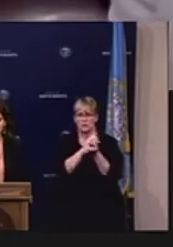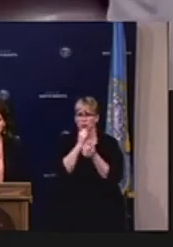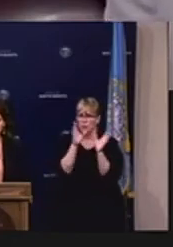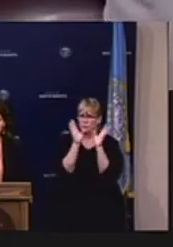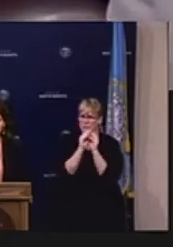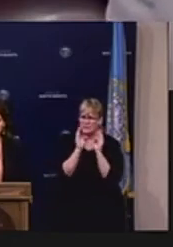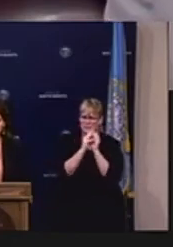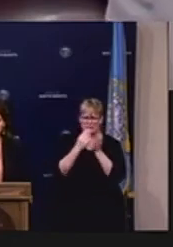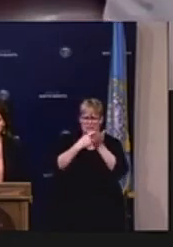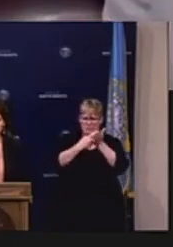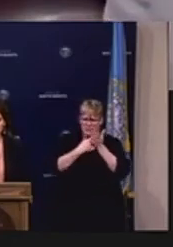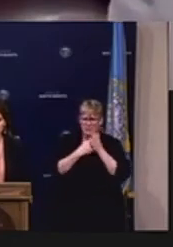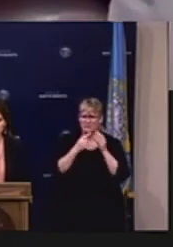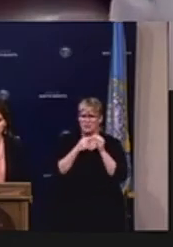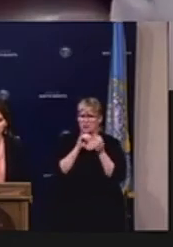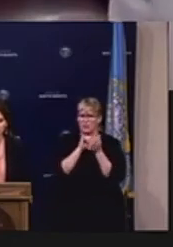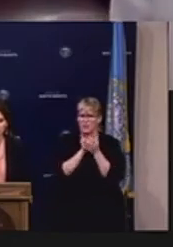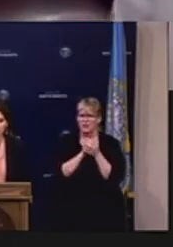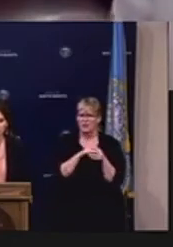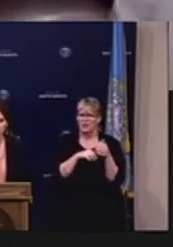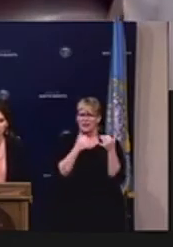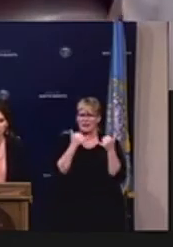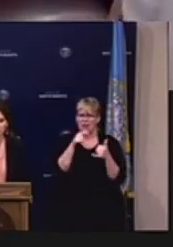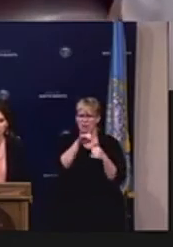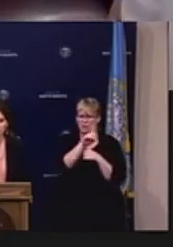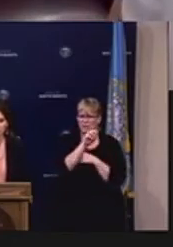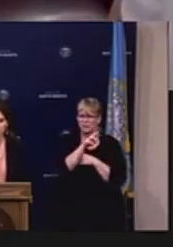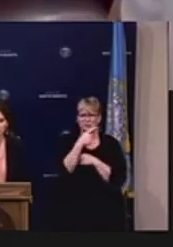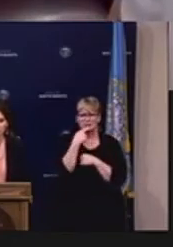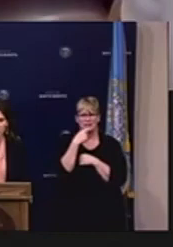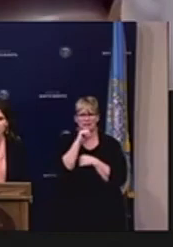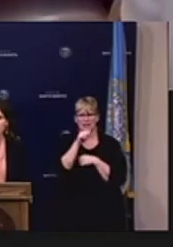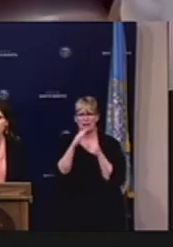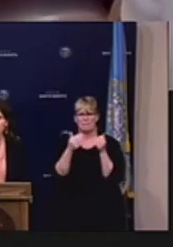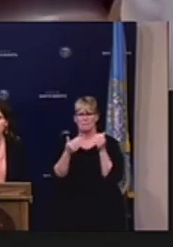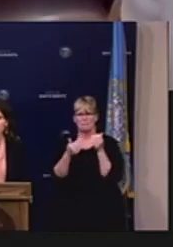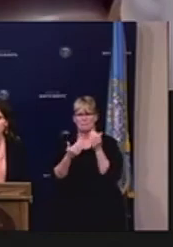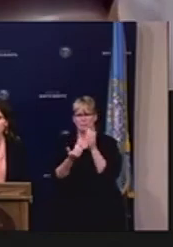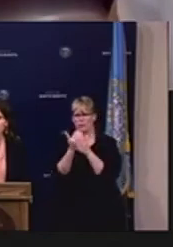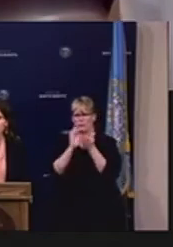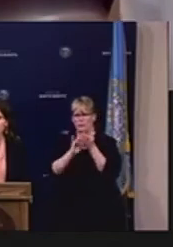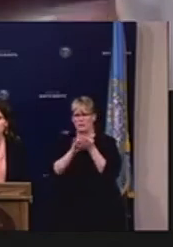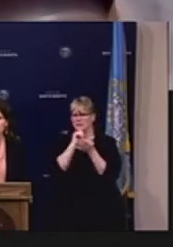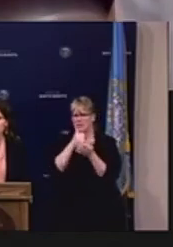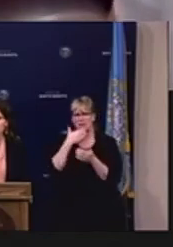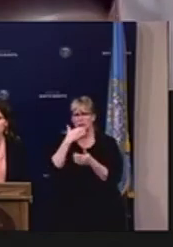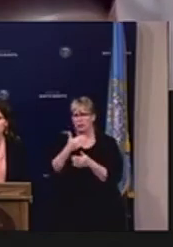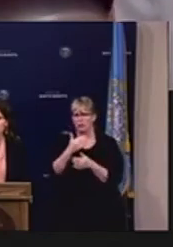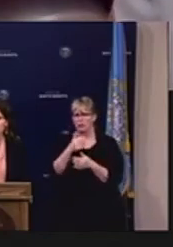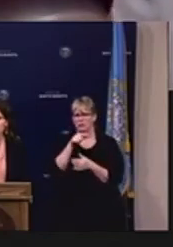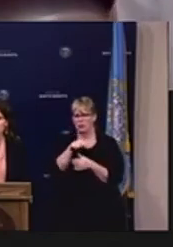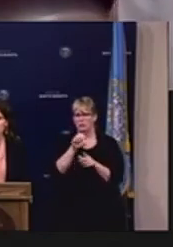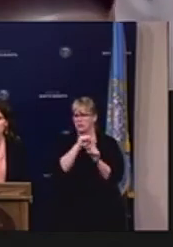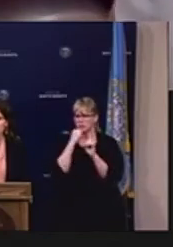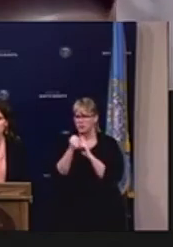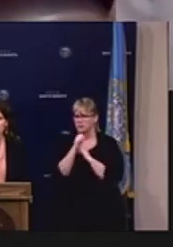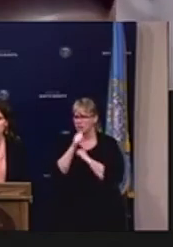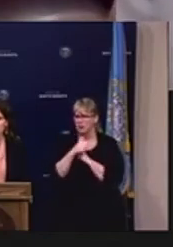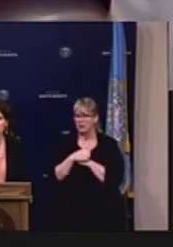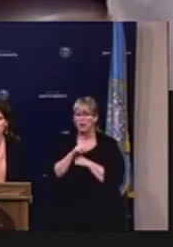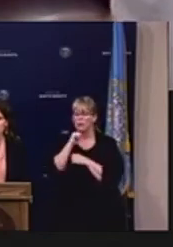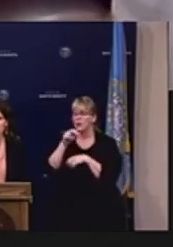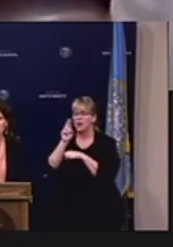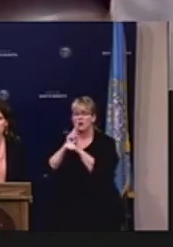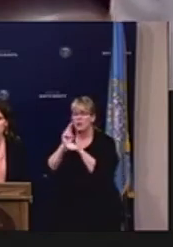discuss the literature, are now saying that hydroxychloroquine is not useful in those scenarios. So we are not using it in